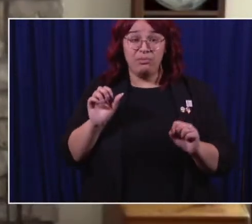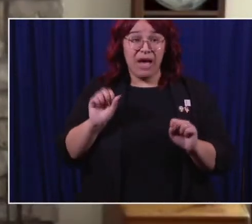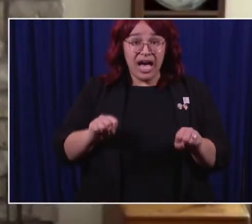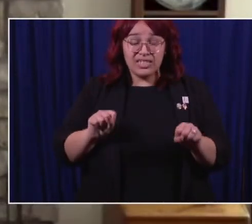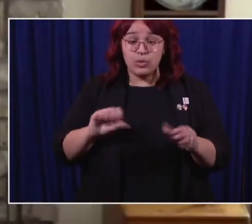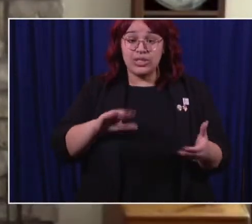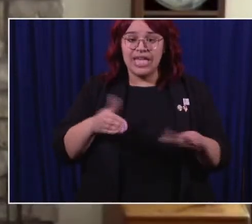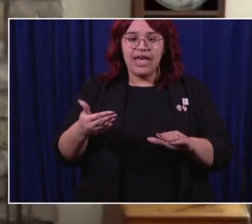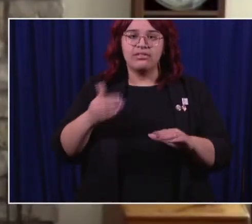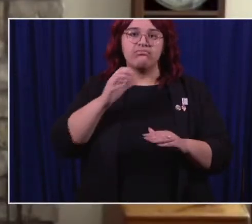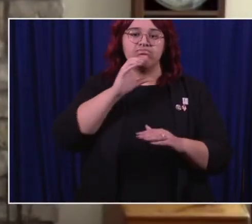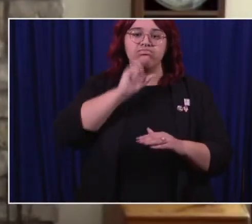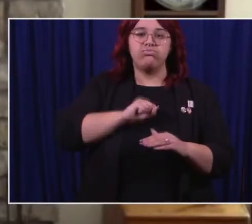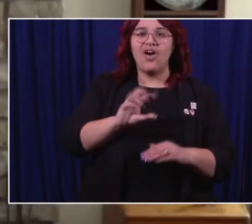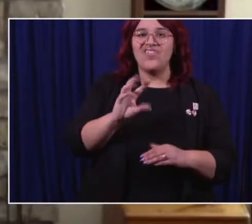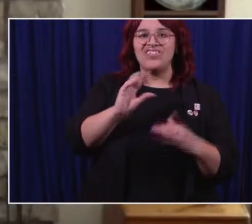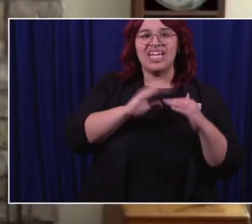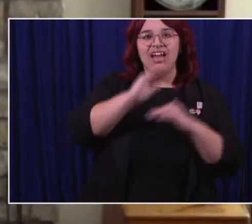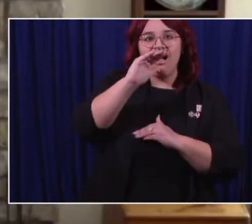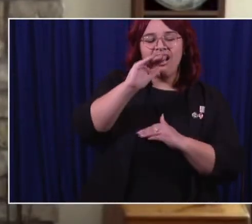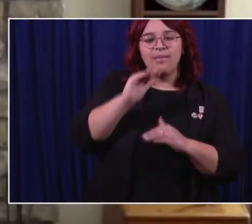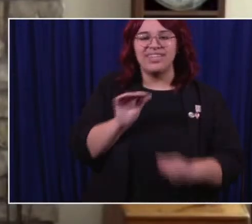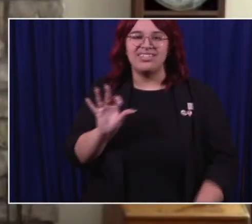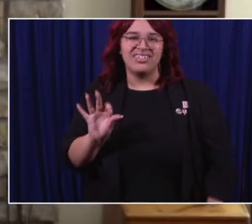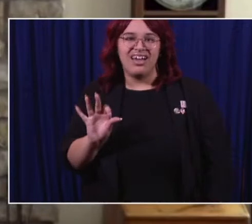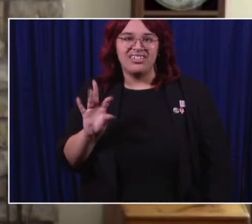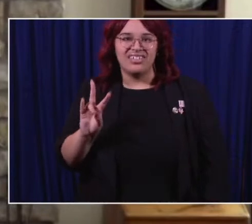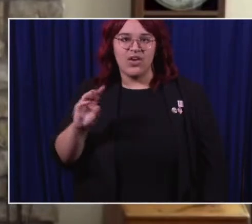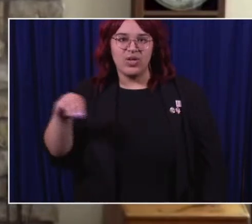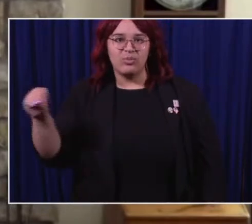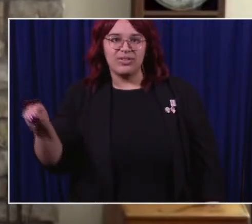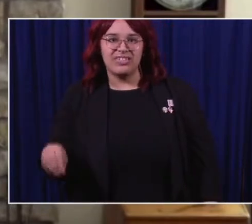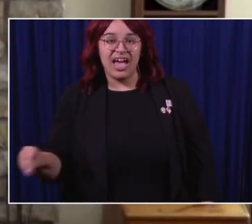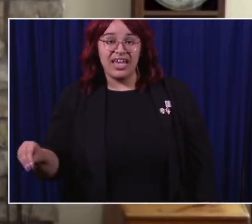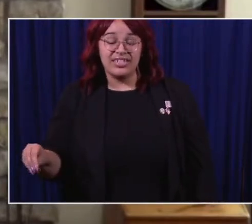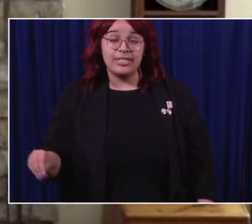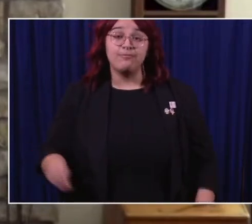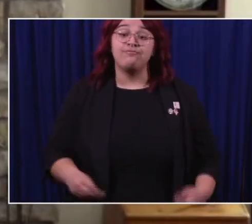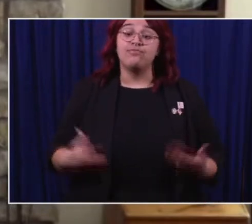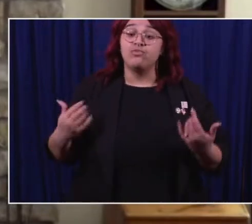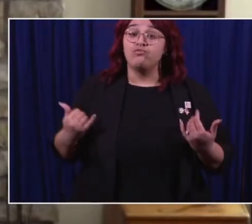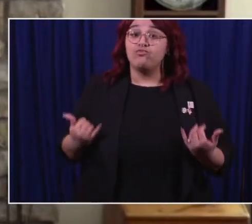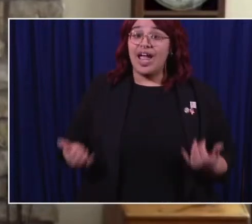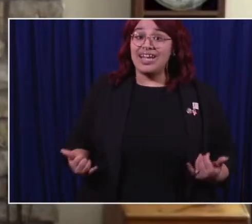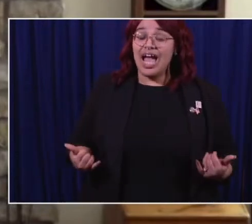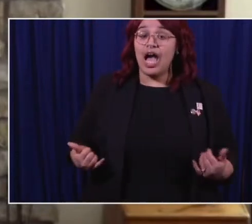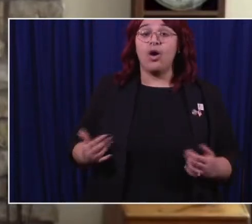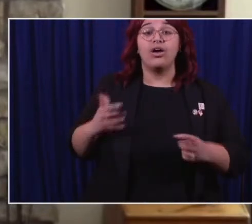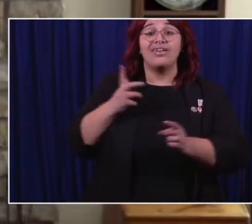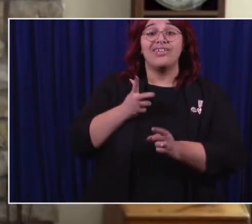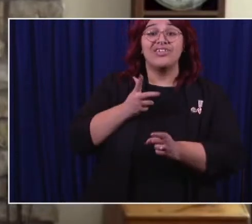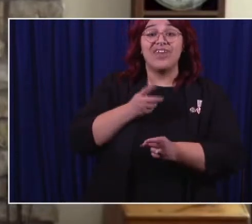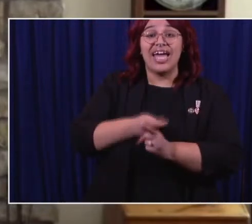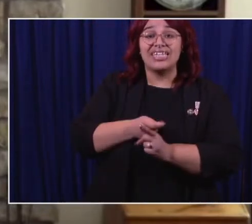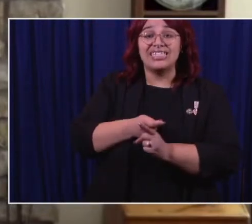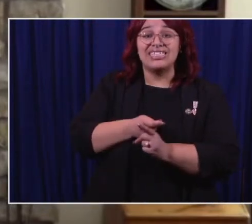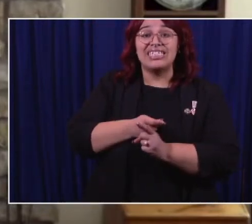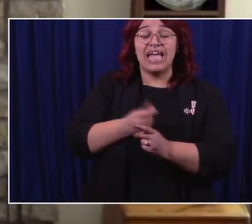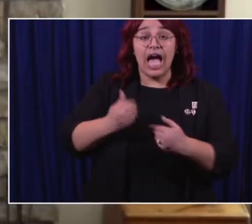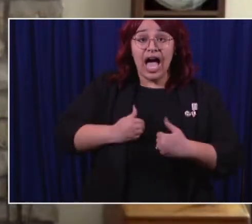indicator and when you have a scarce product, which unfortunately this vaccine still